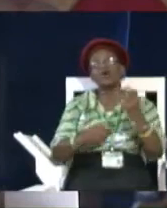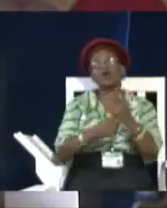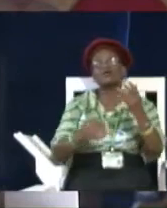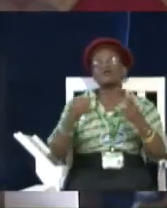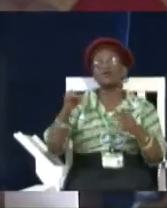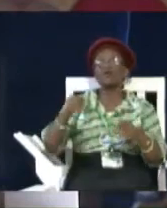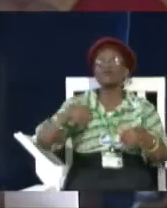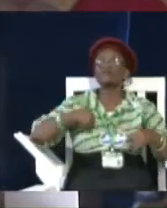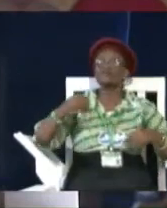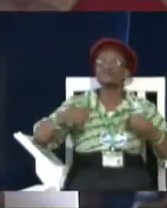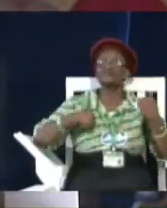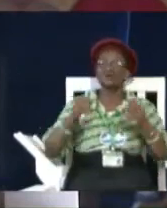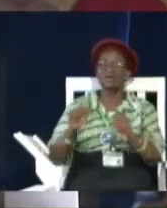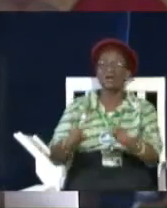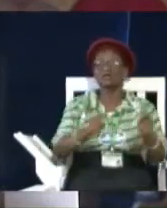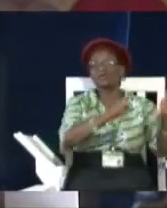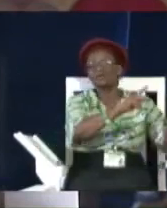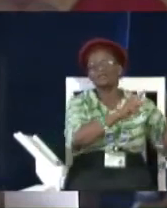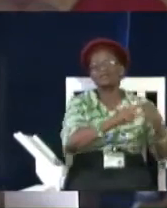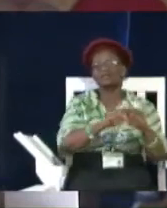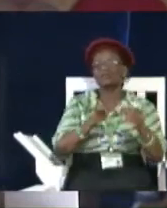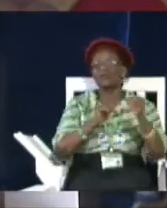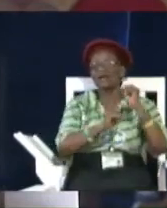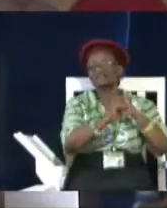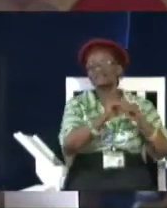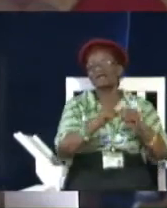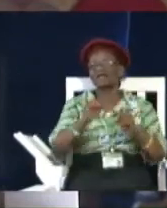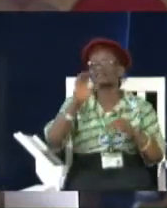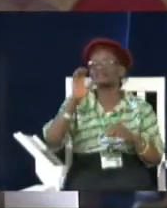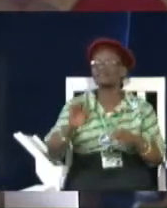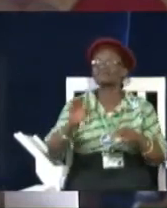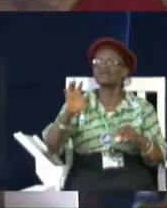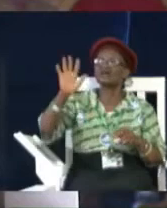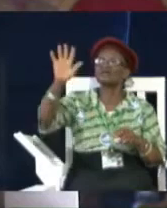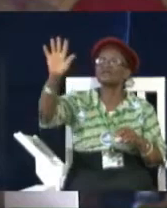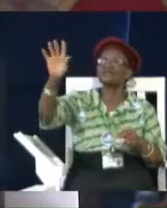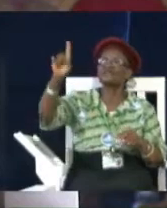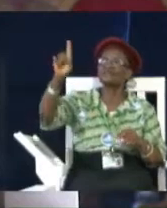And according to Isaiah chapter 61 from verse 1 to